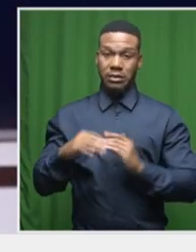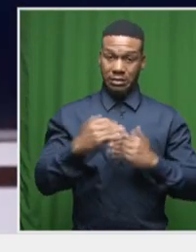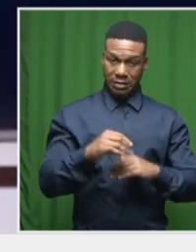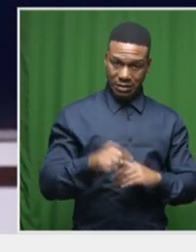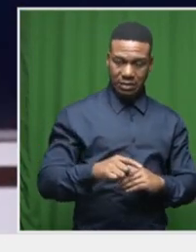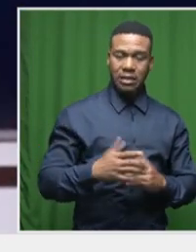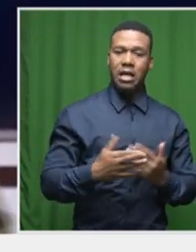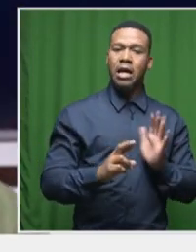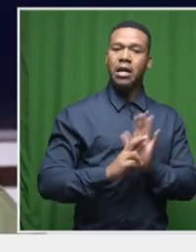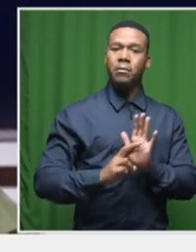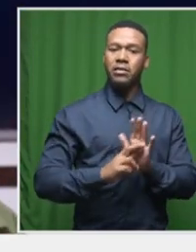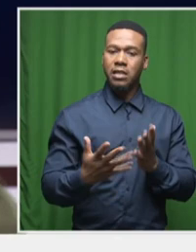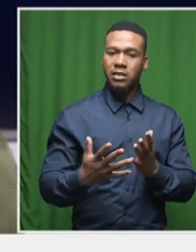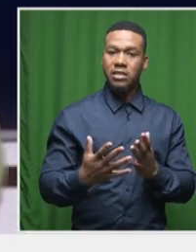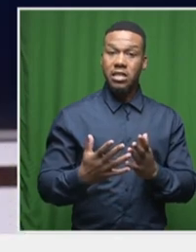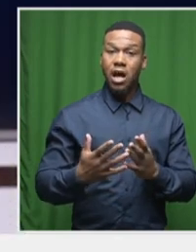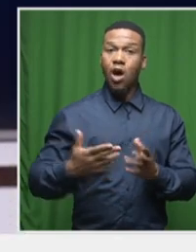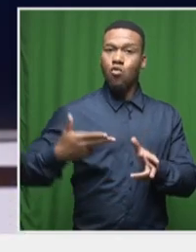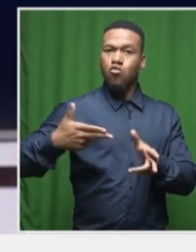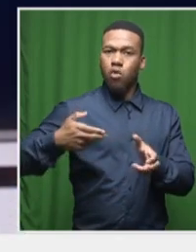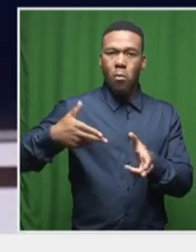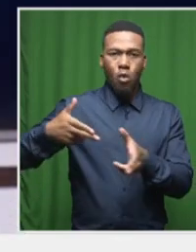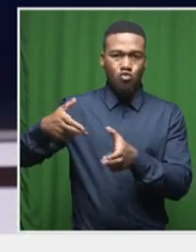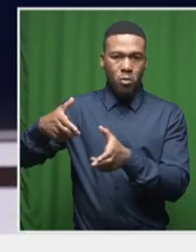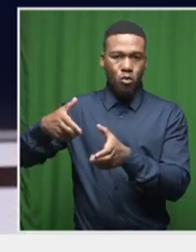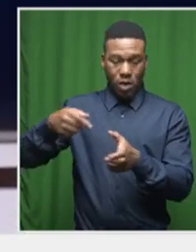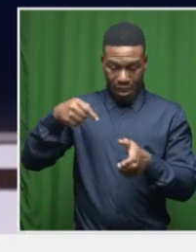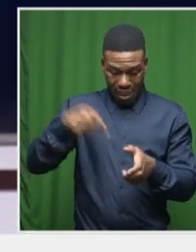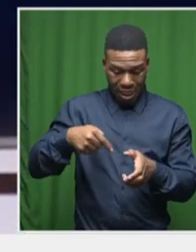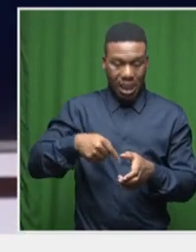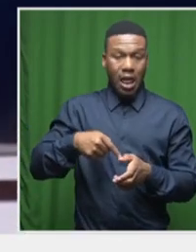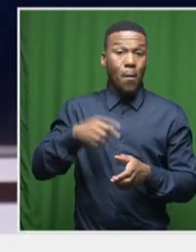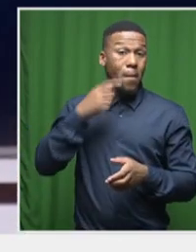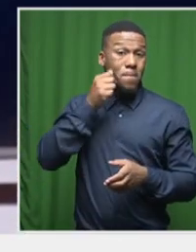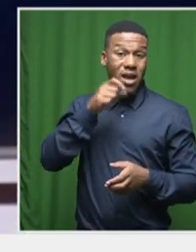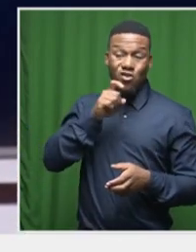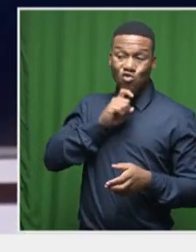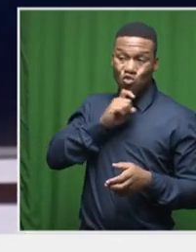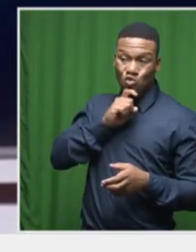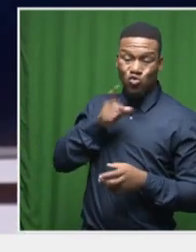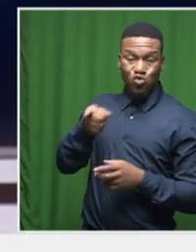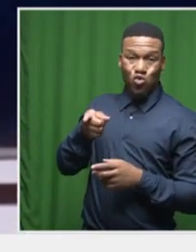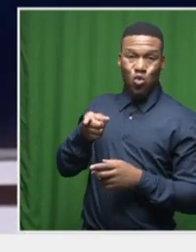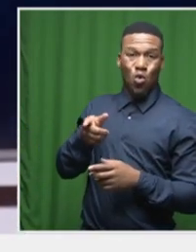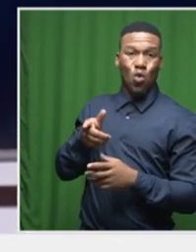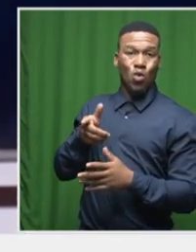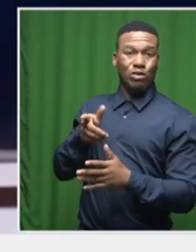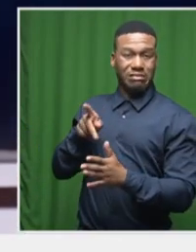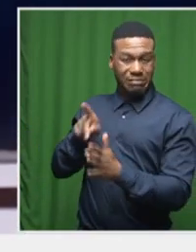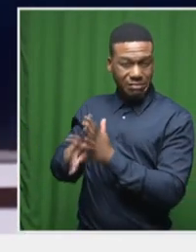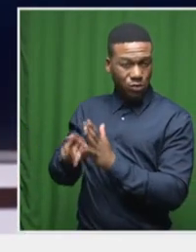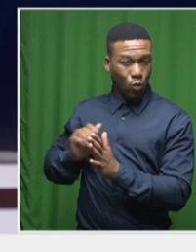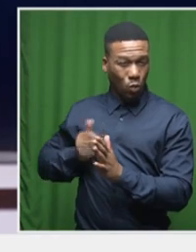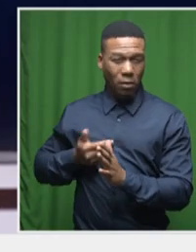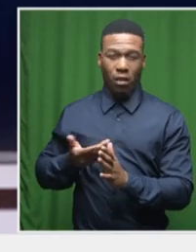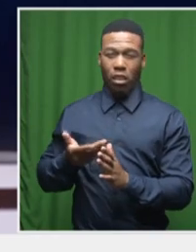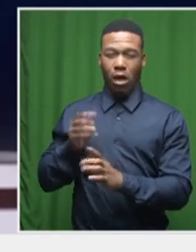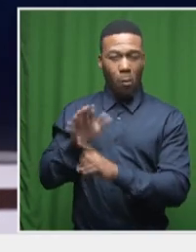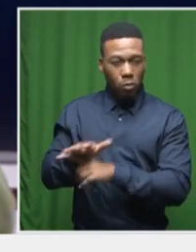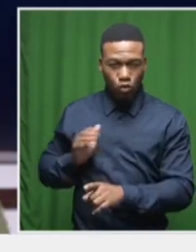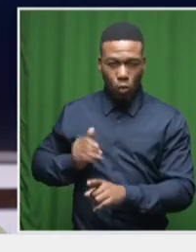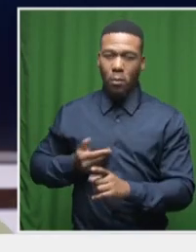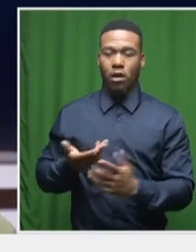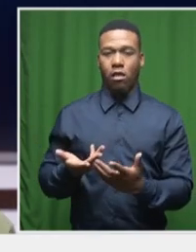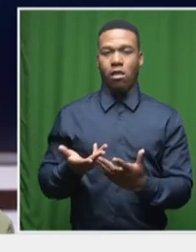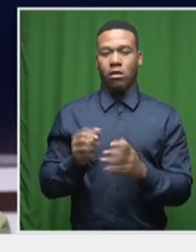the weapons that men use to do everything that they're doing to women, right, and which is, right.